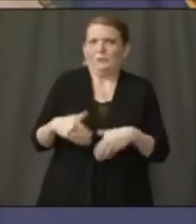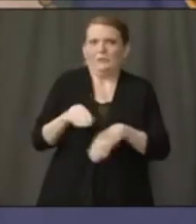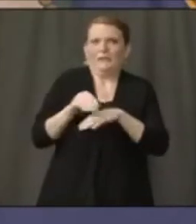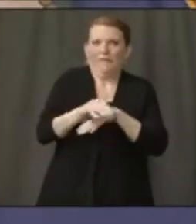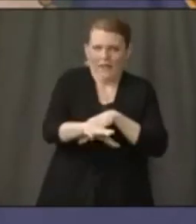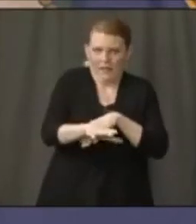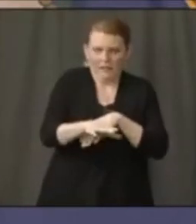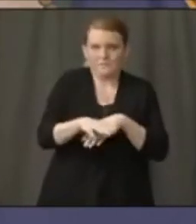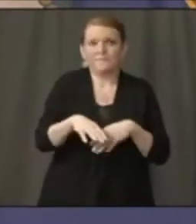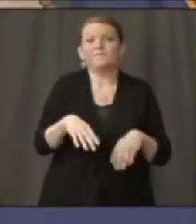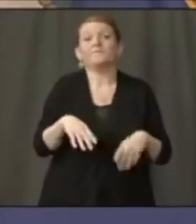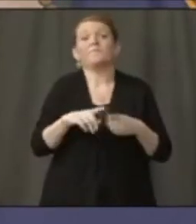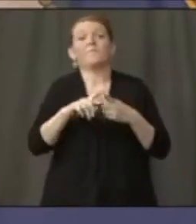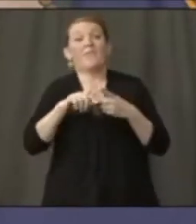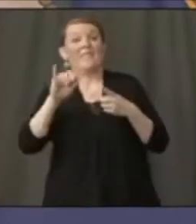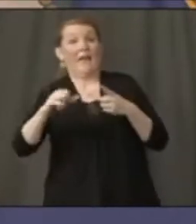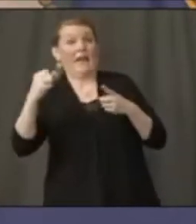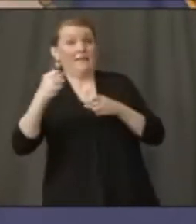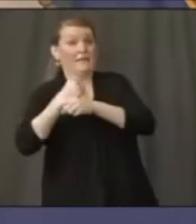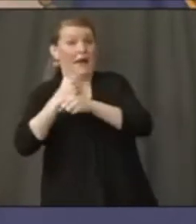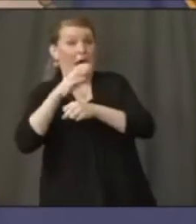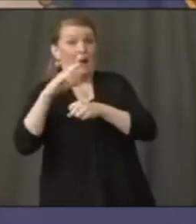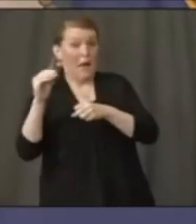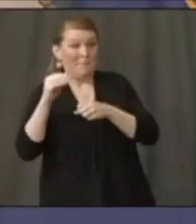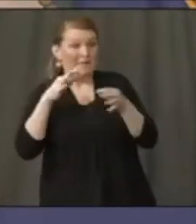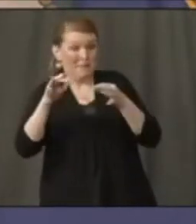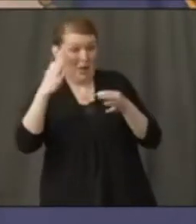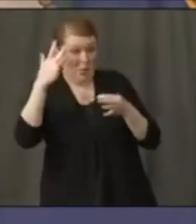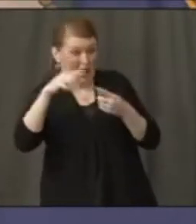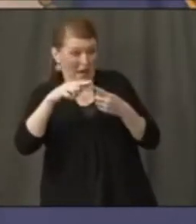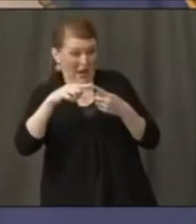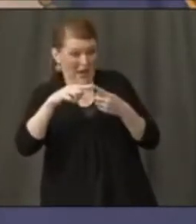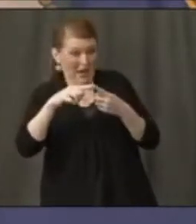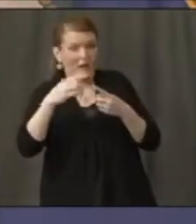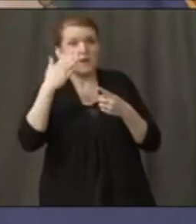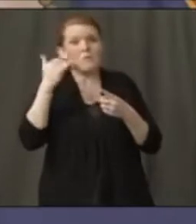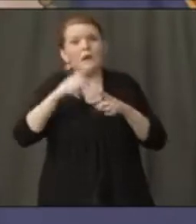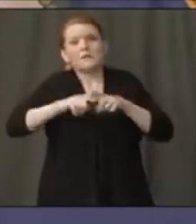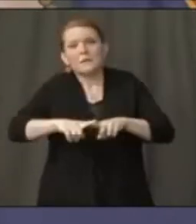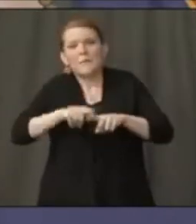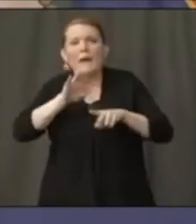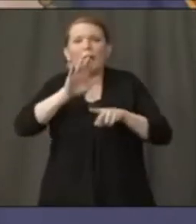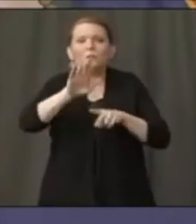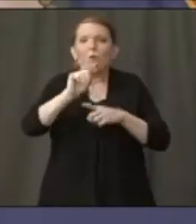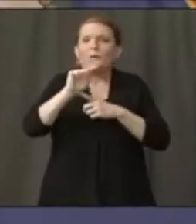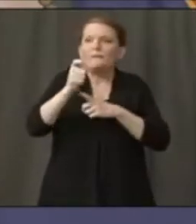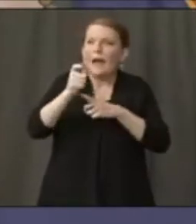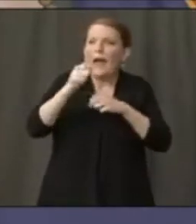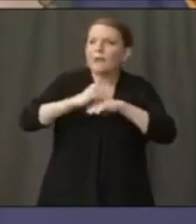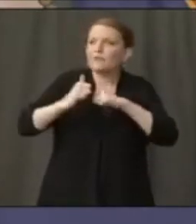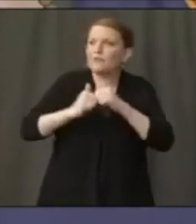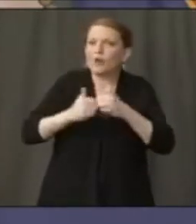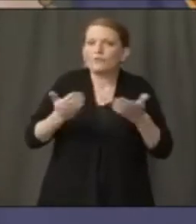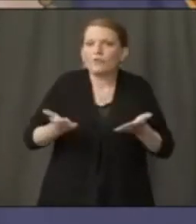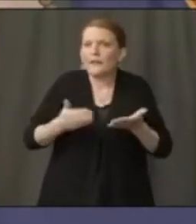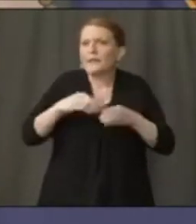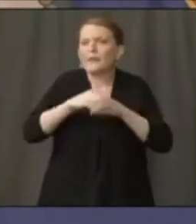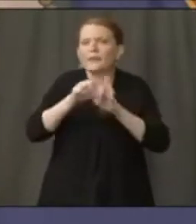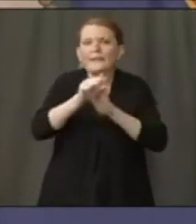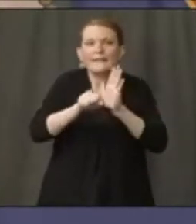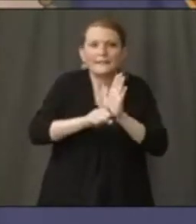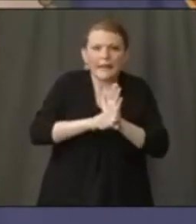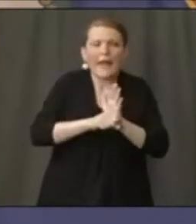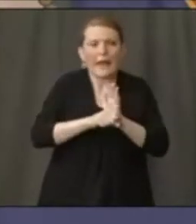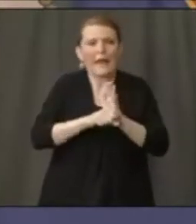revenues, the progressivity or how steep your income tax is, that can lead to a fair amount of variability